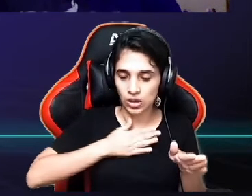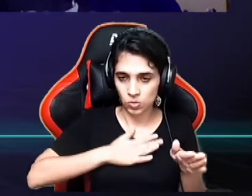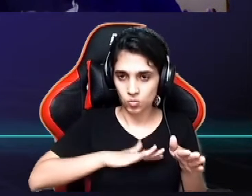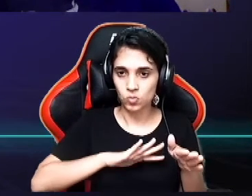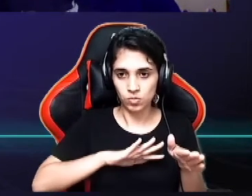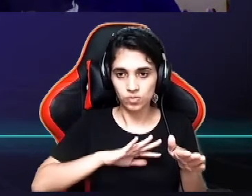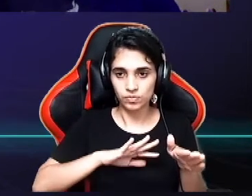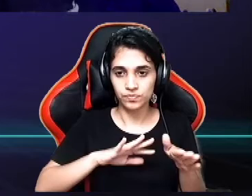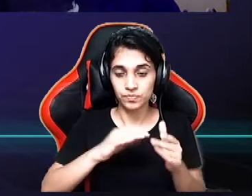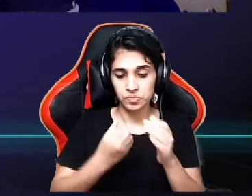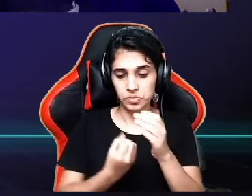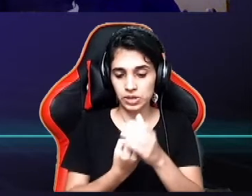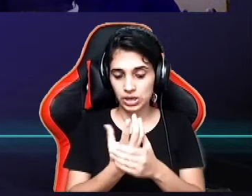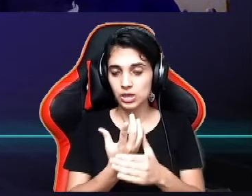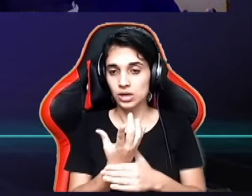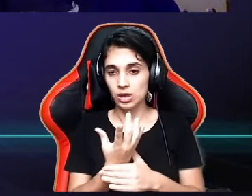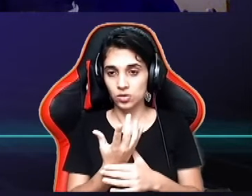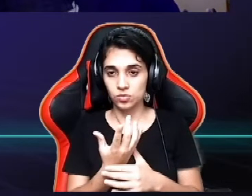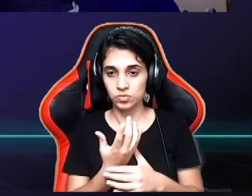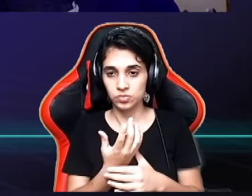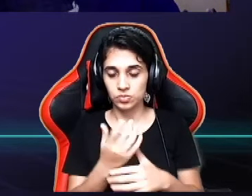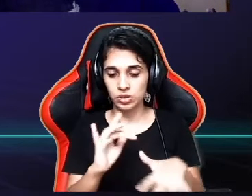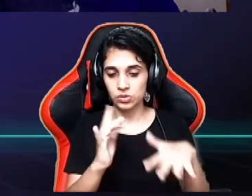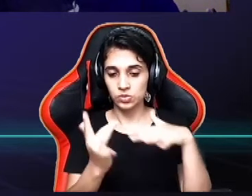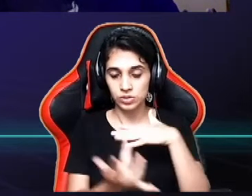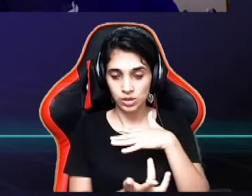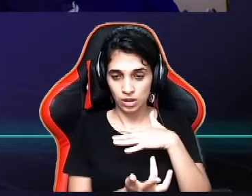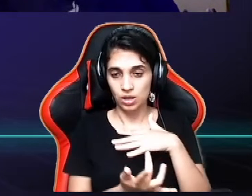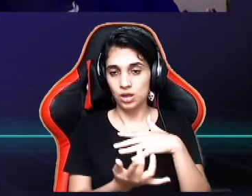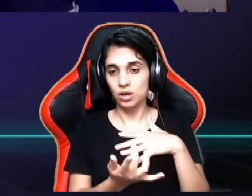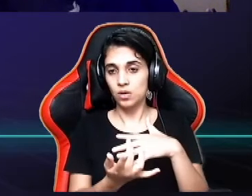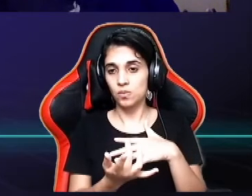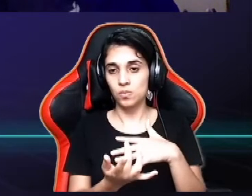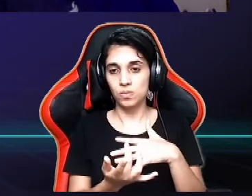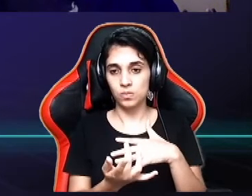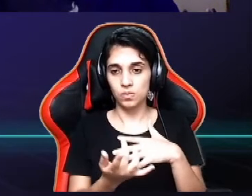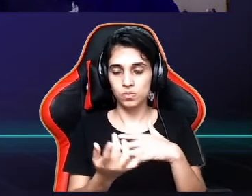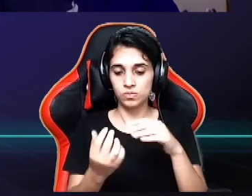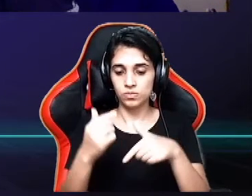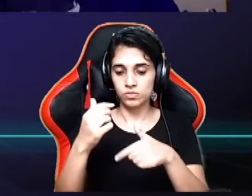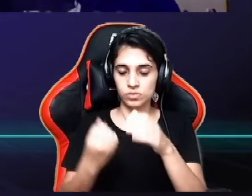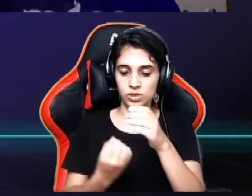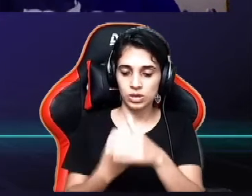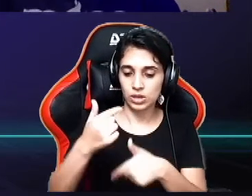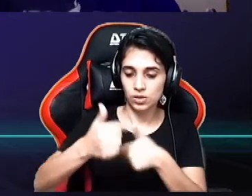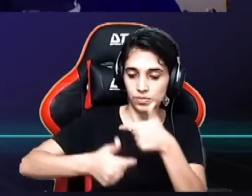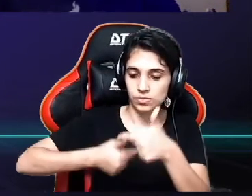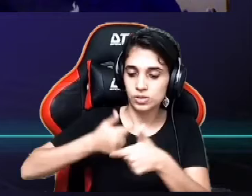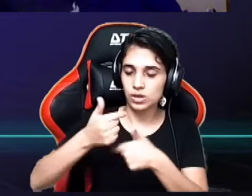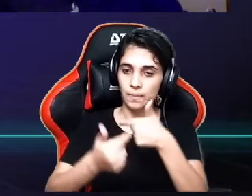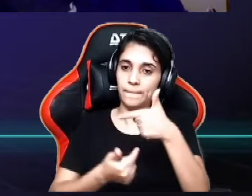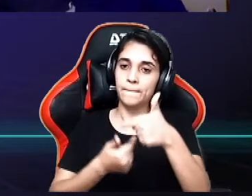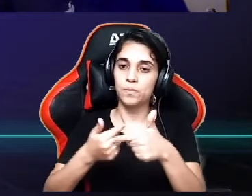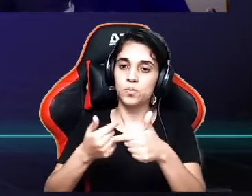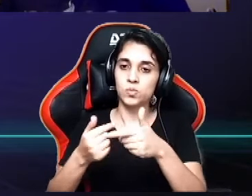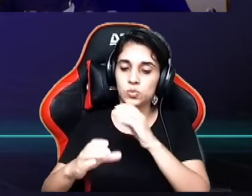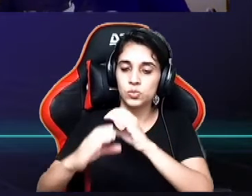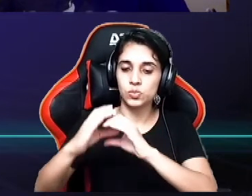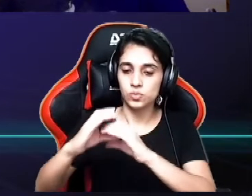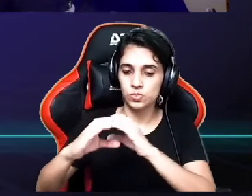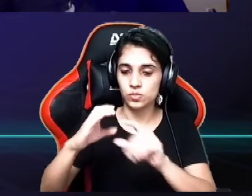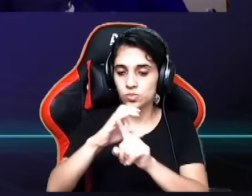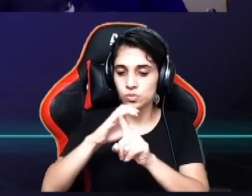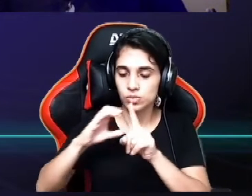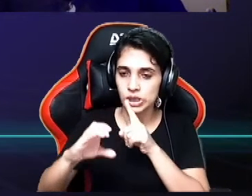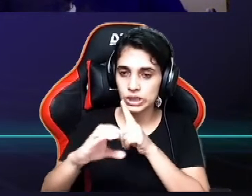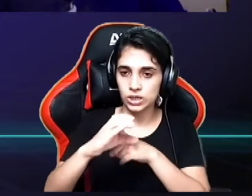like homegrown, quote unquote, to produce your own social network material, you know, if you have some